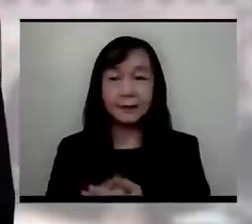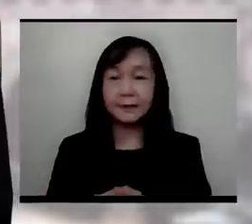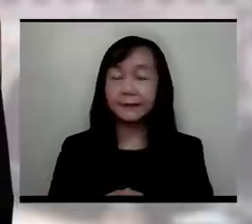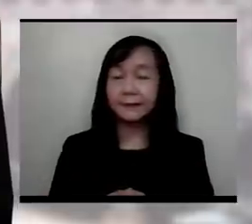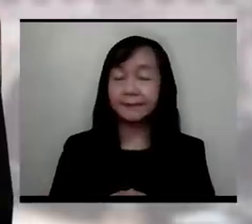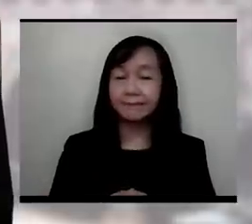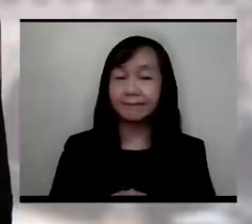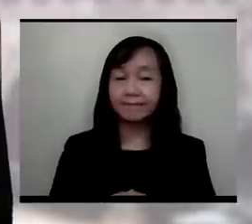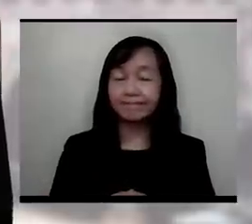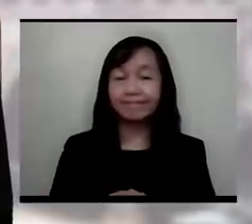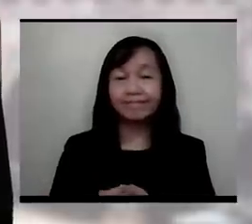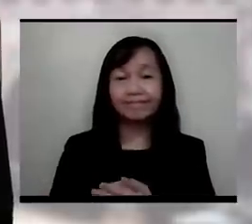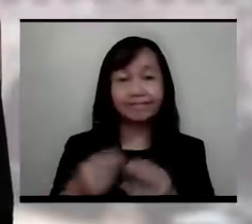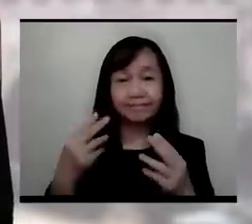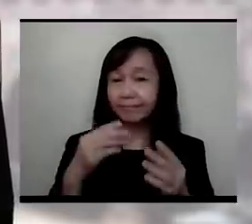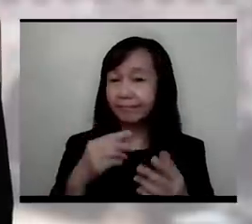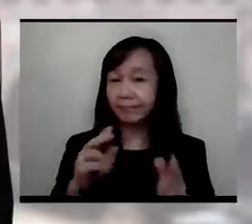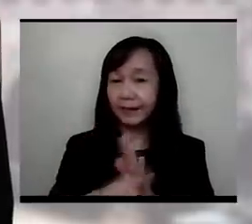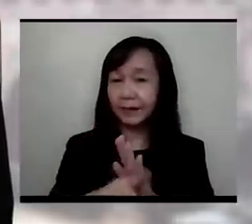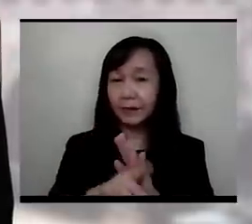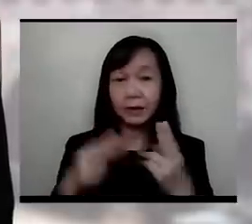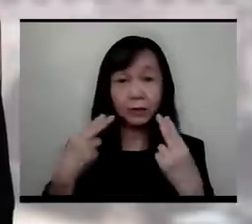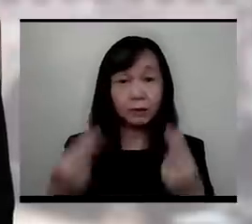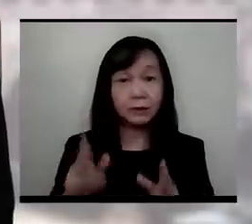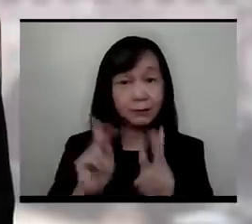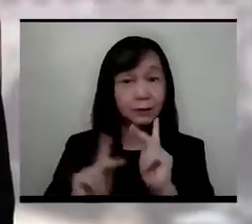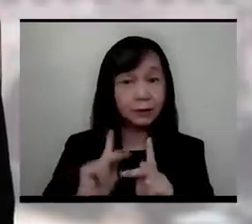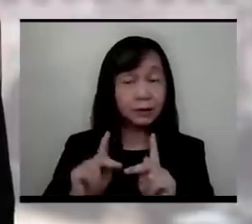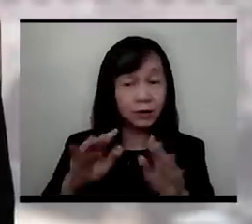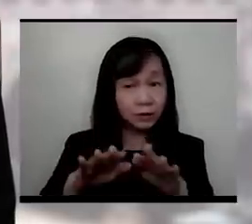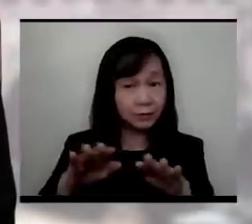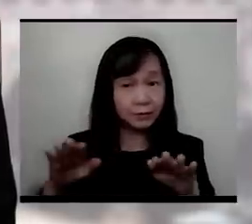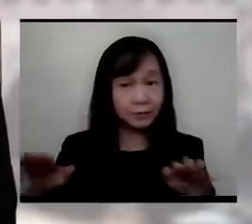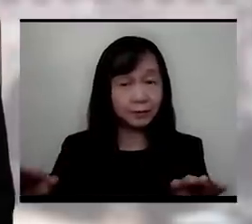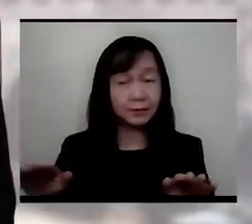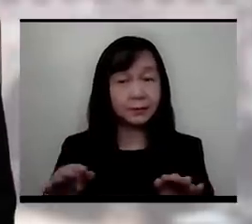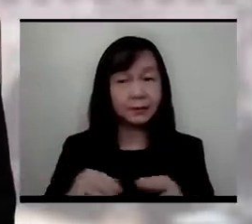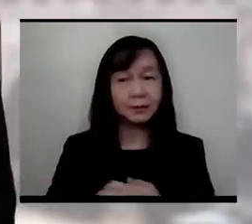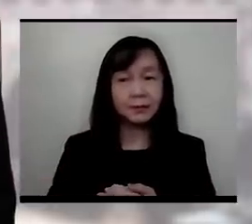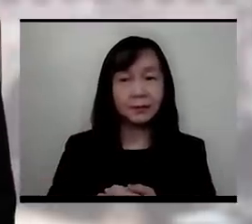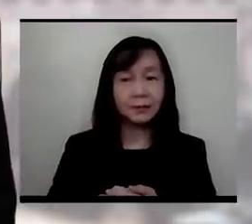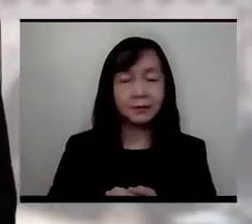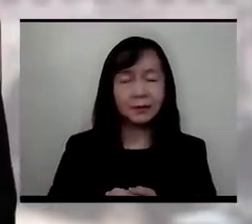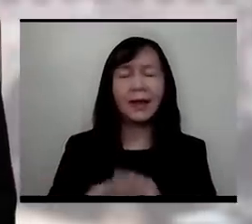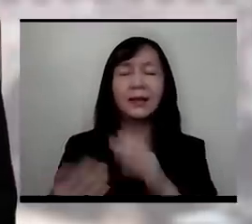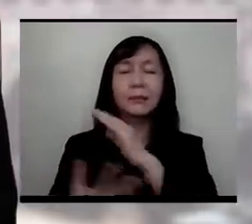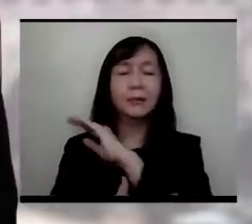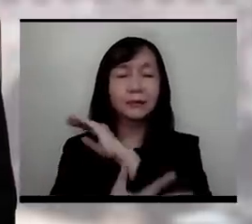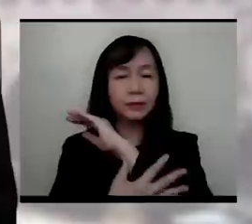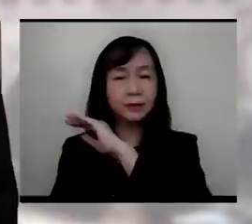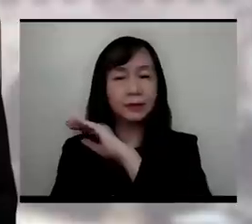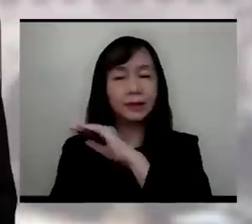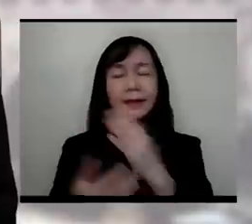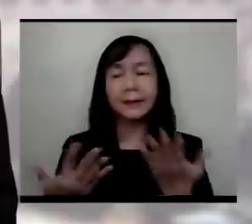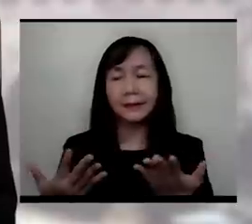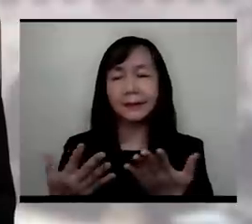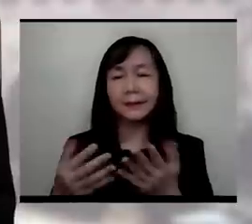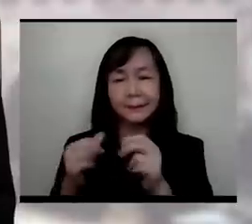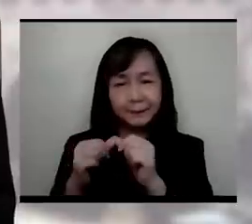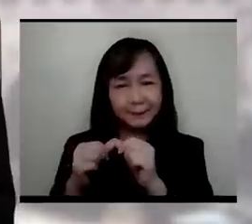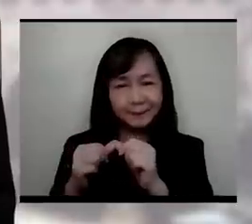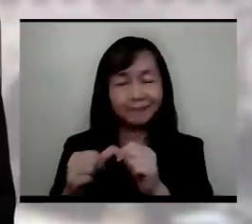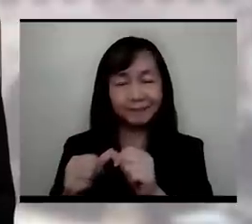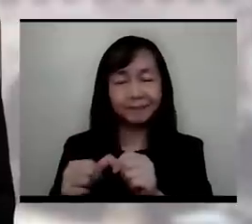Innocent people Children And the poverty That keeps many